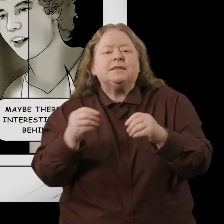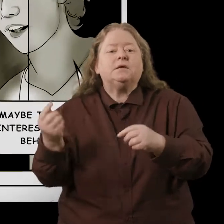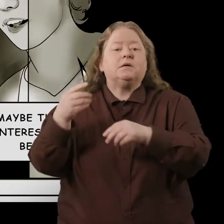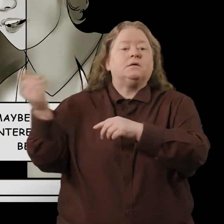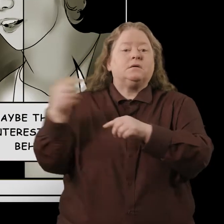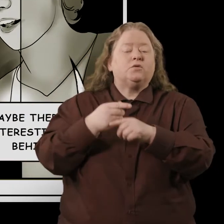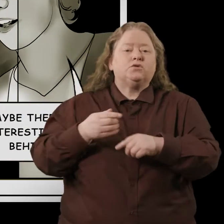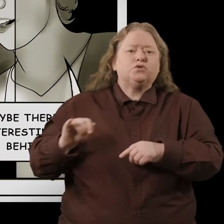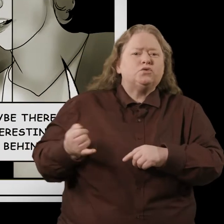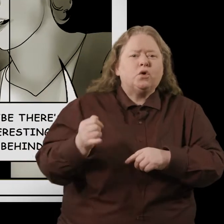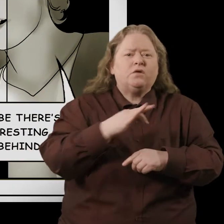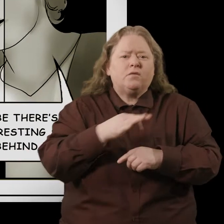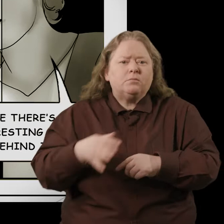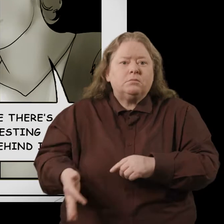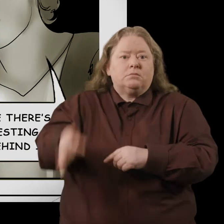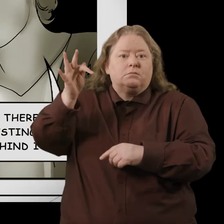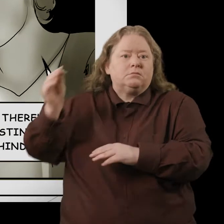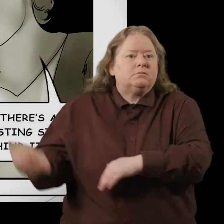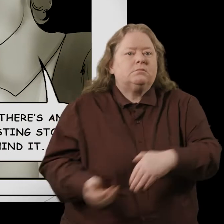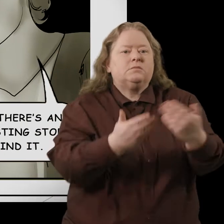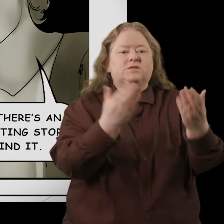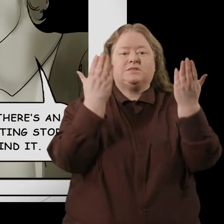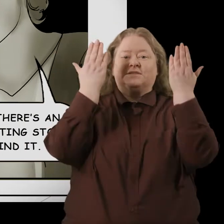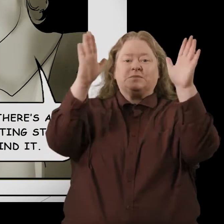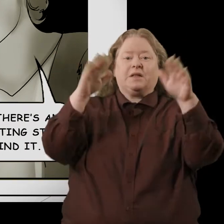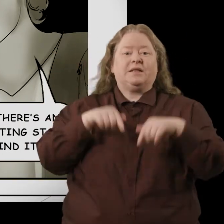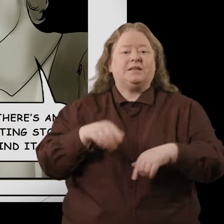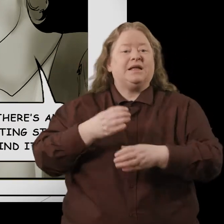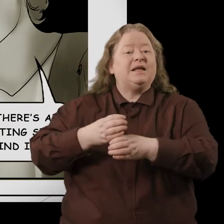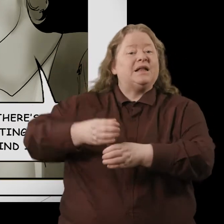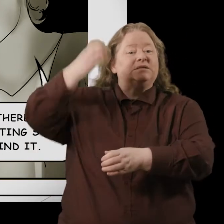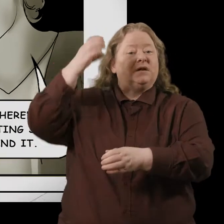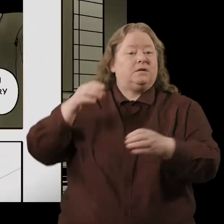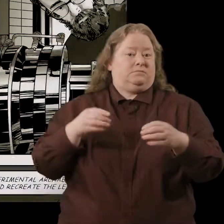unique journey from discovery to display in the Glendalough exhibition.